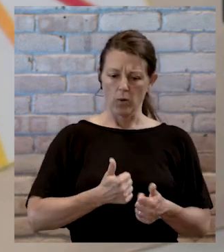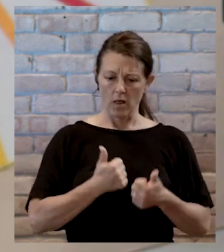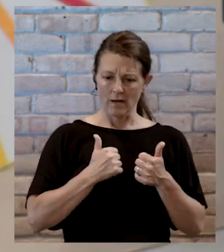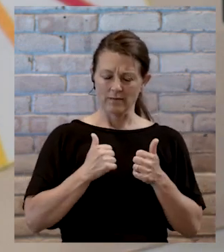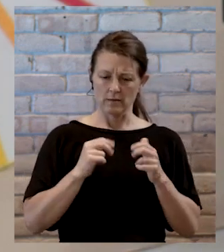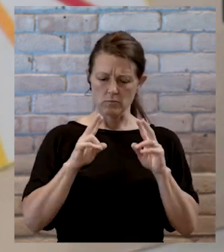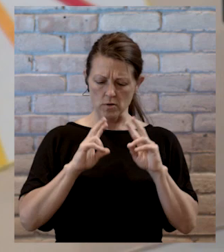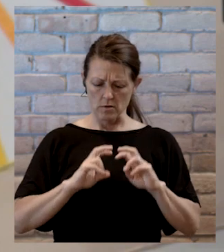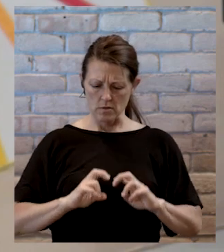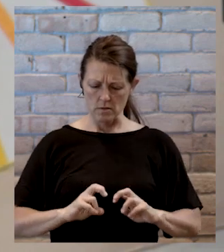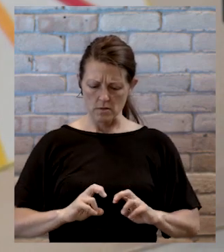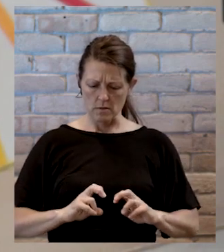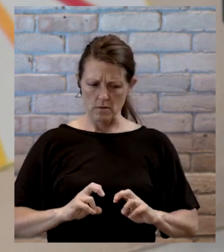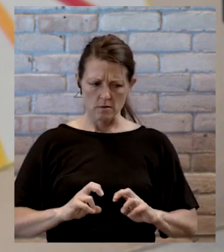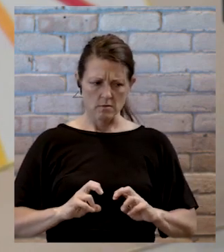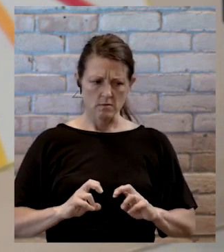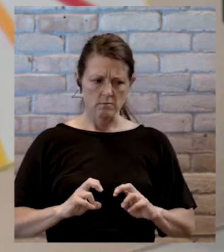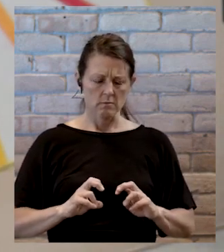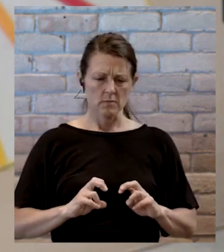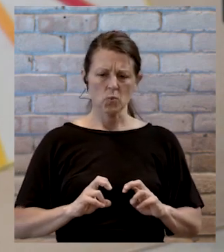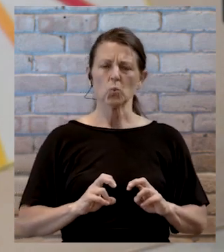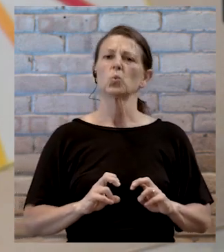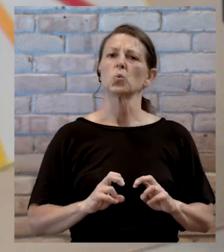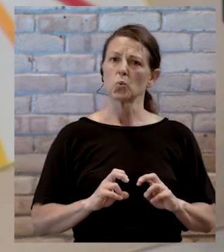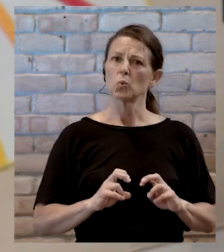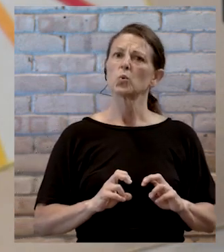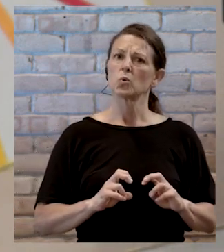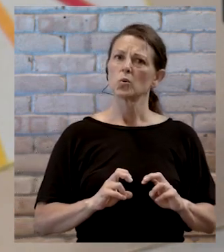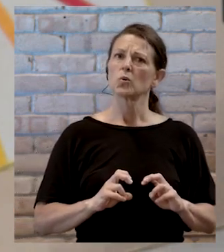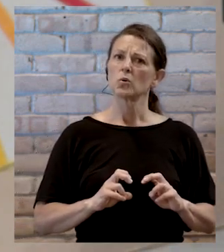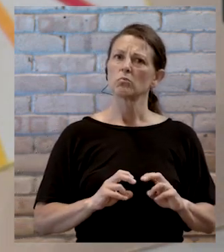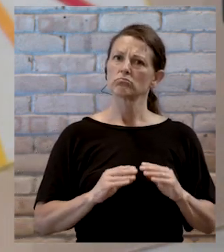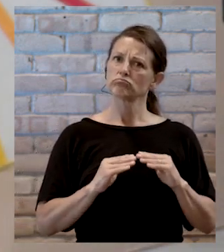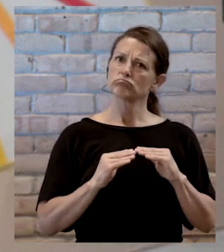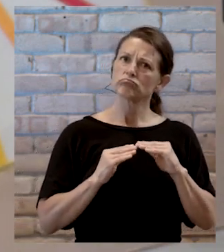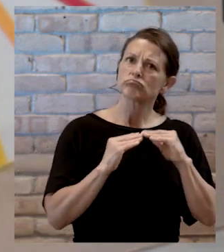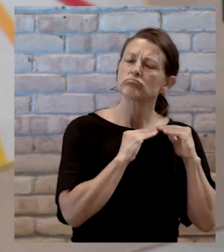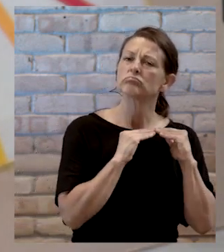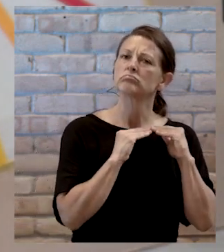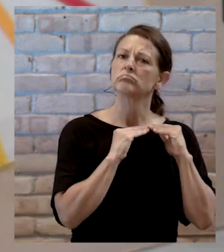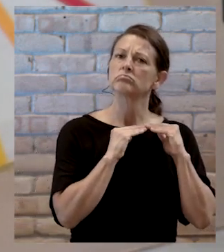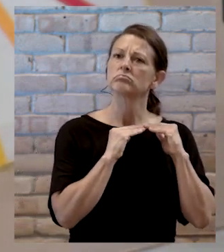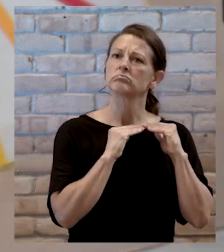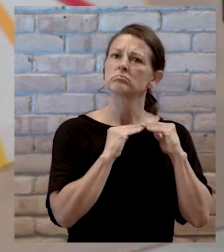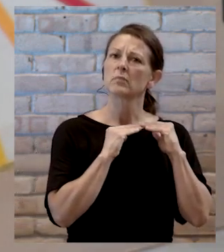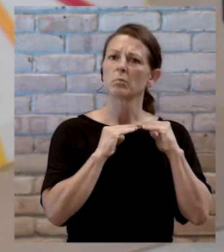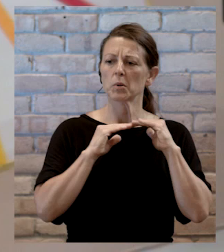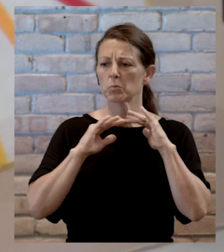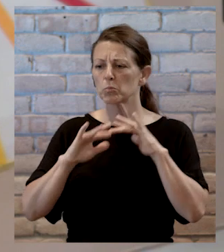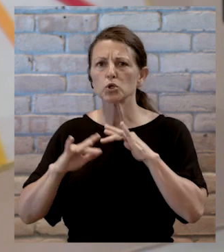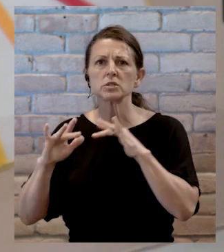and we're going to see that they are lives that are marked by justice and mercy